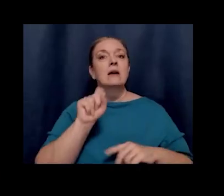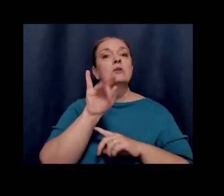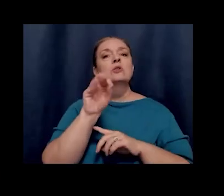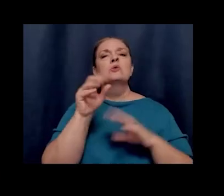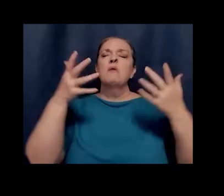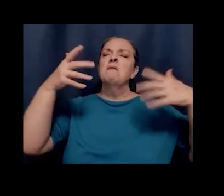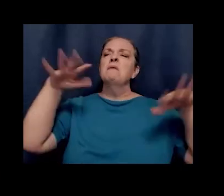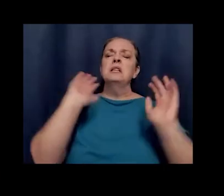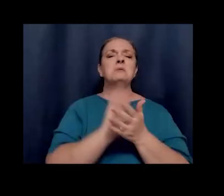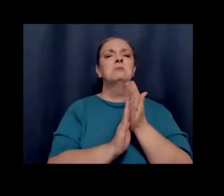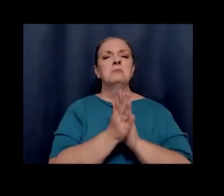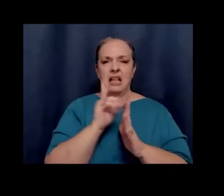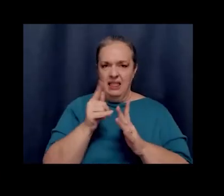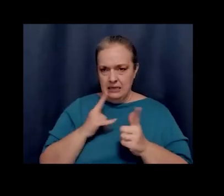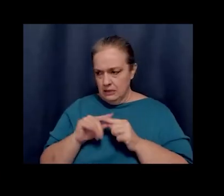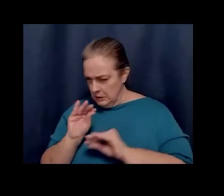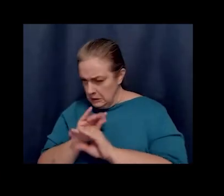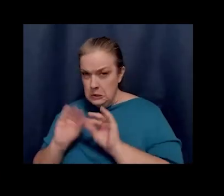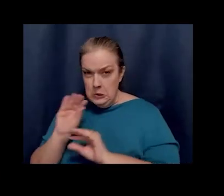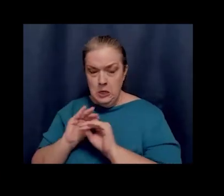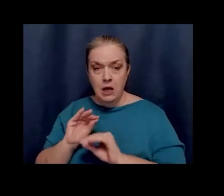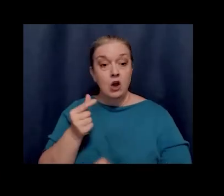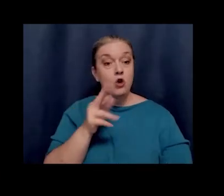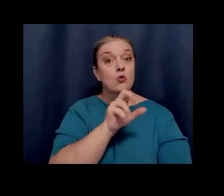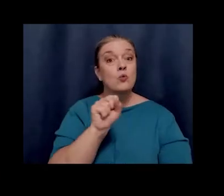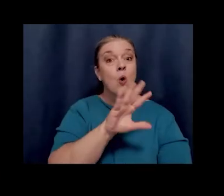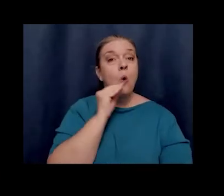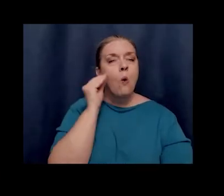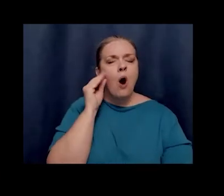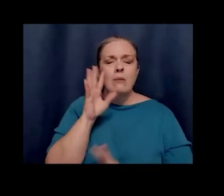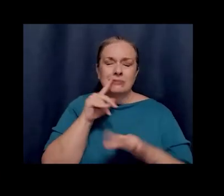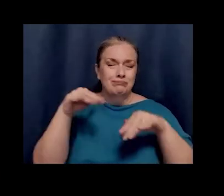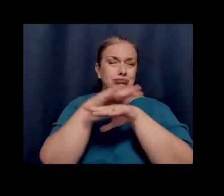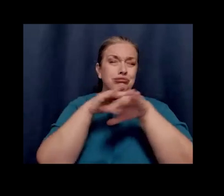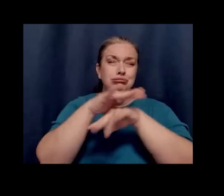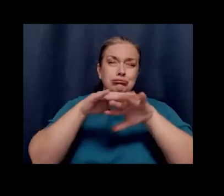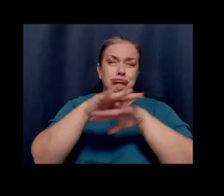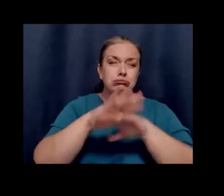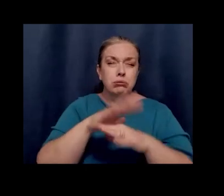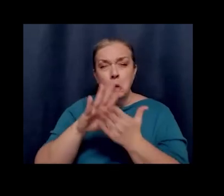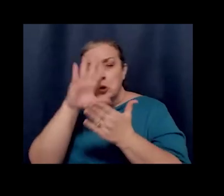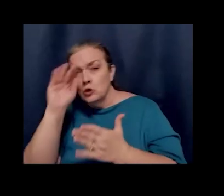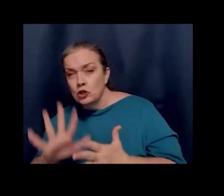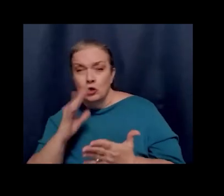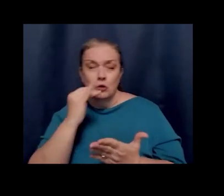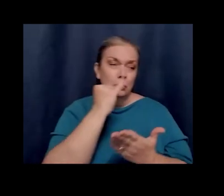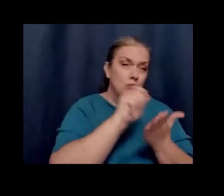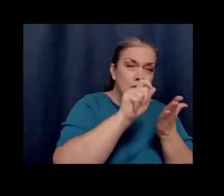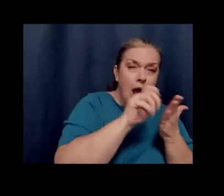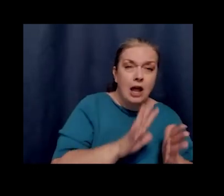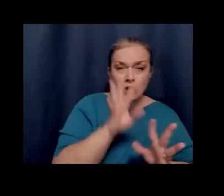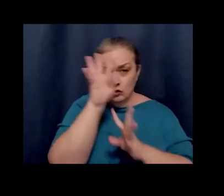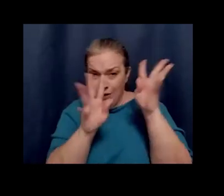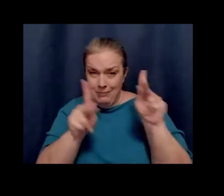door. The Gross home was a lively one, filled with students, writers, and other creatives. And these sites are often a